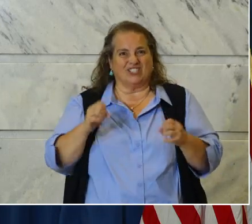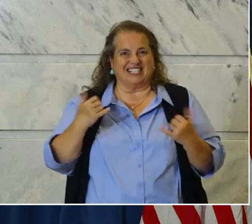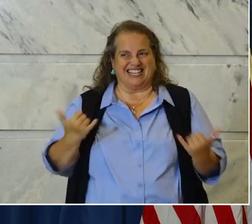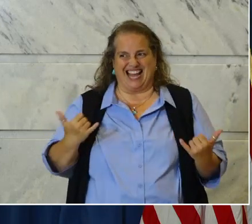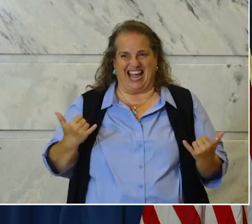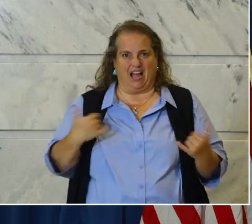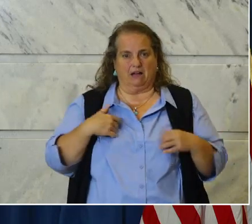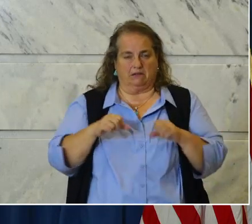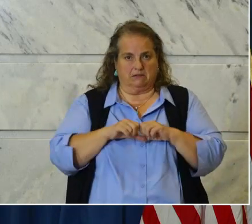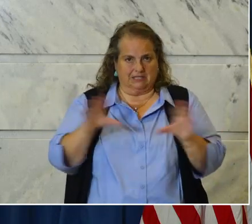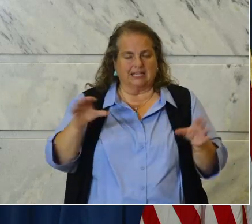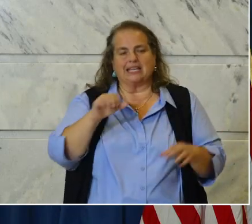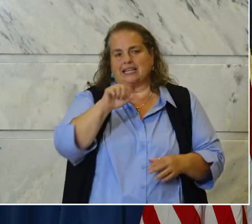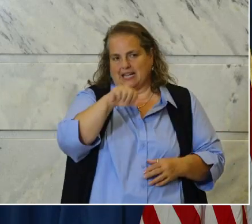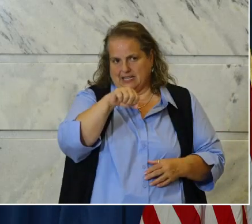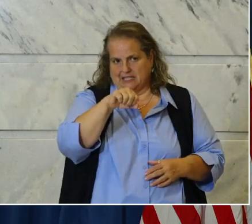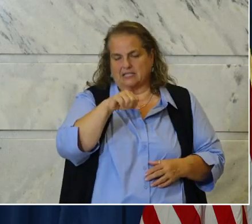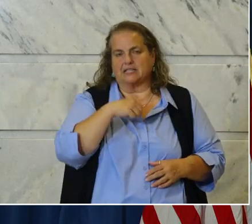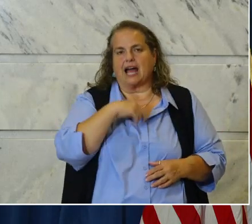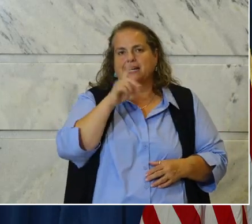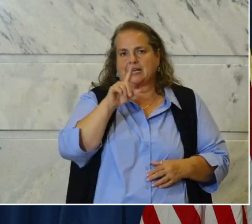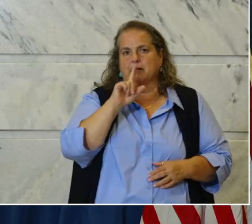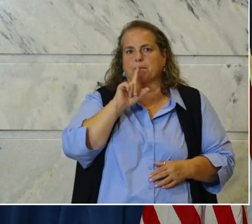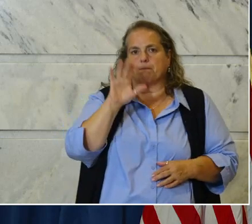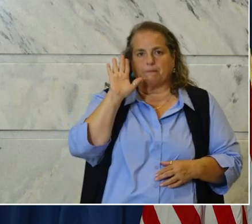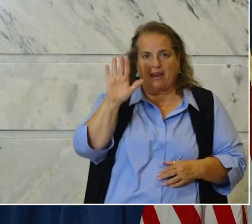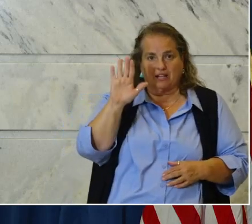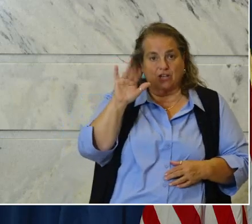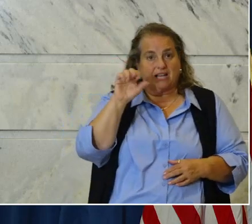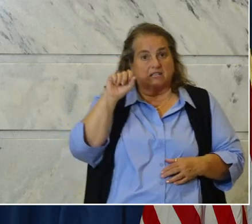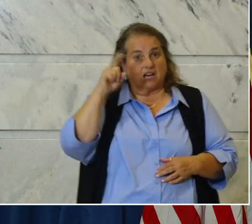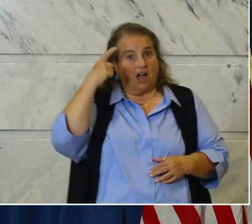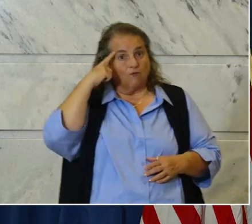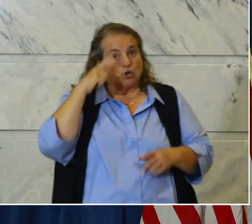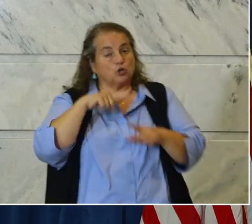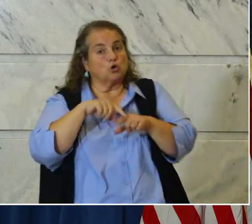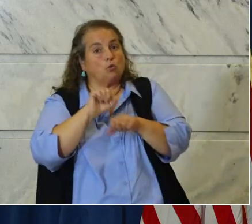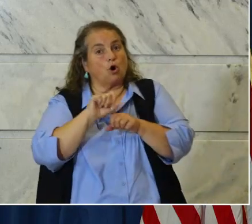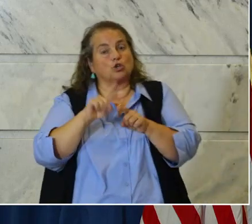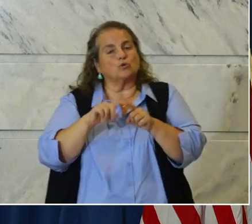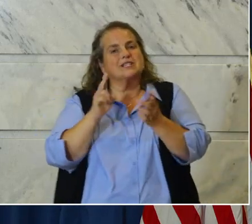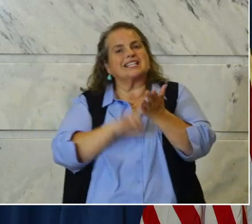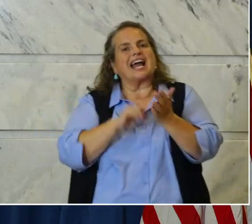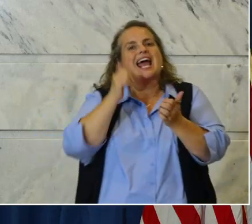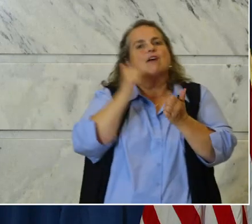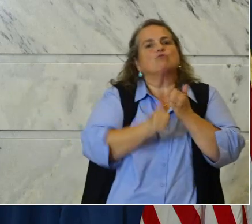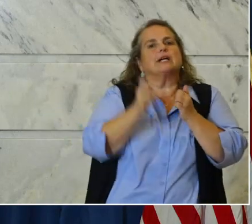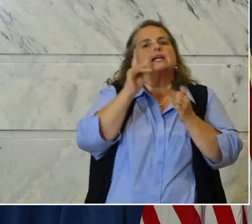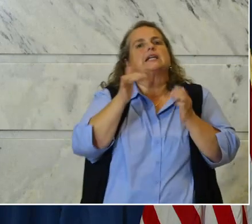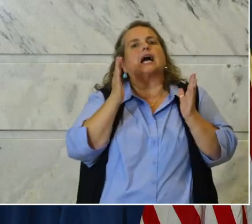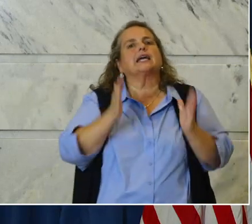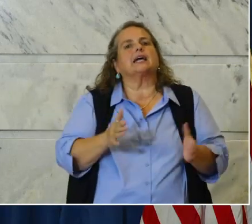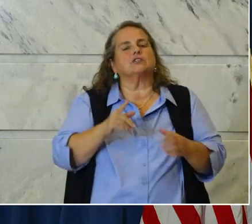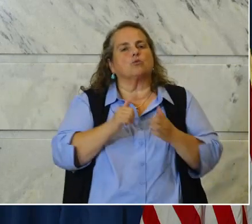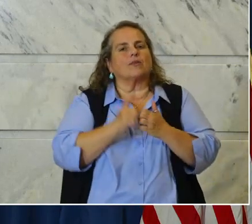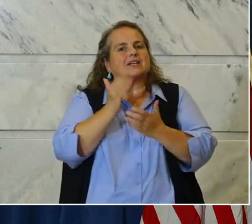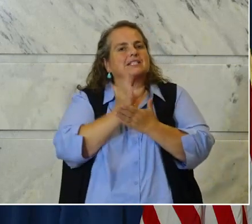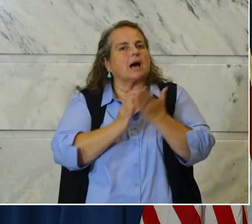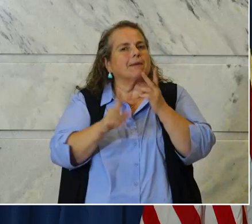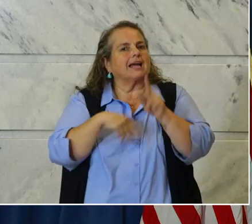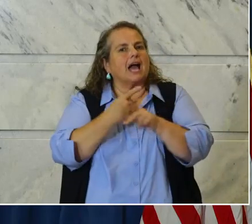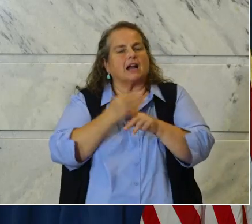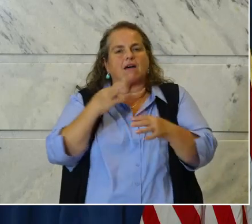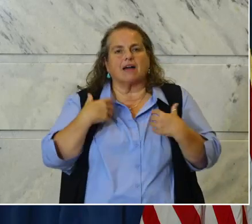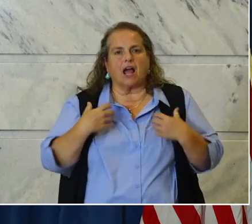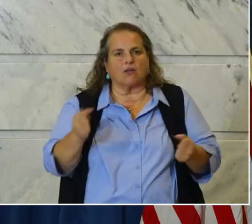underway. I pledged as governor to work to sign every single Kentuckian up for some form of healthcare coverage. I believe